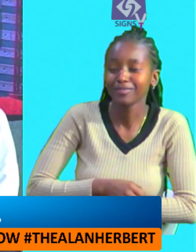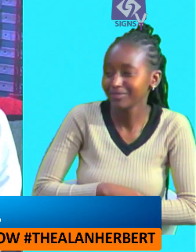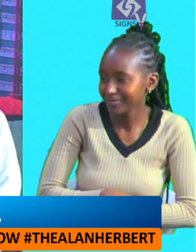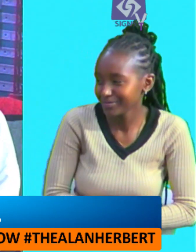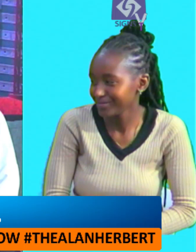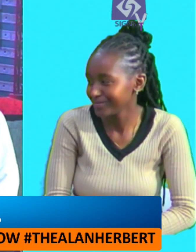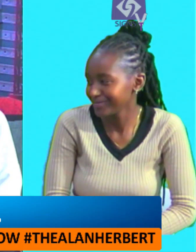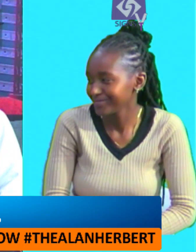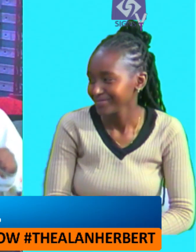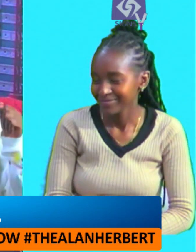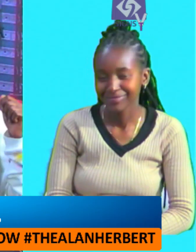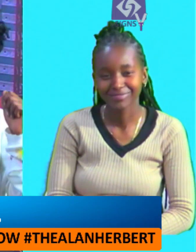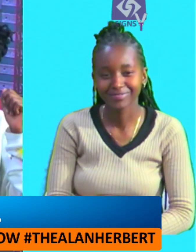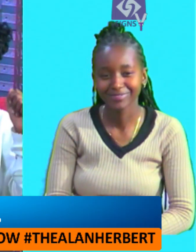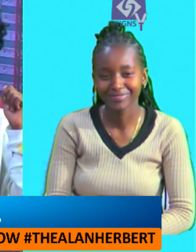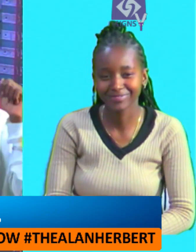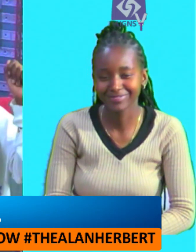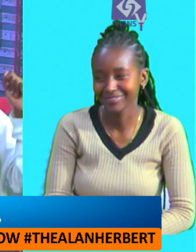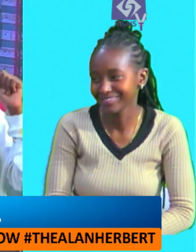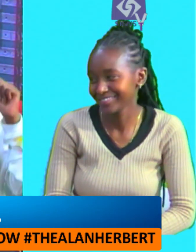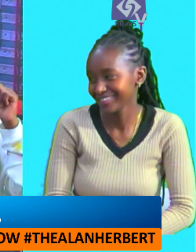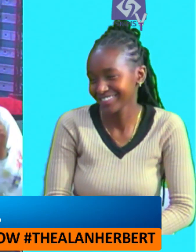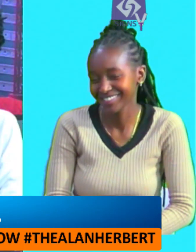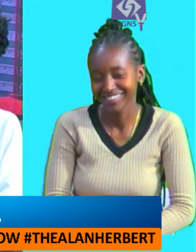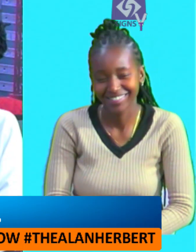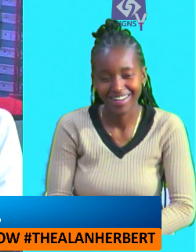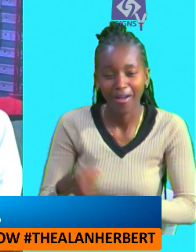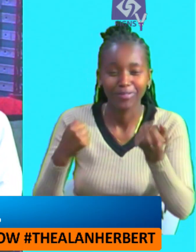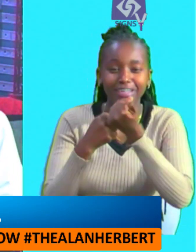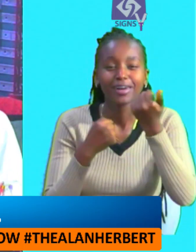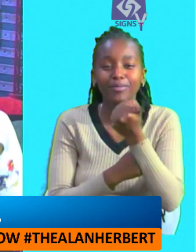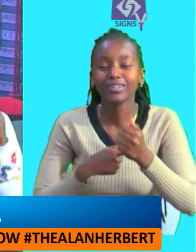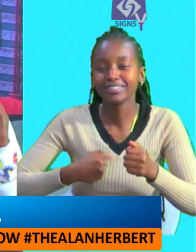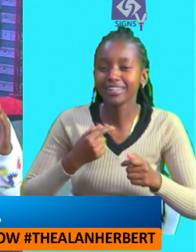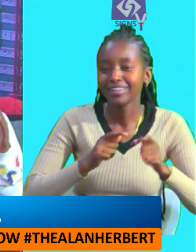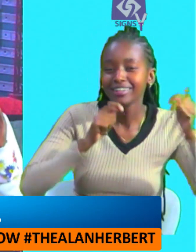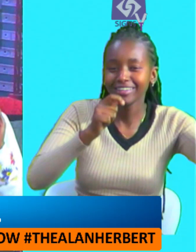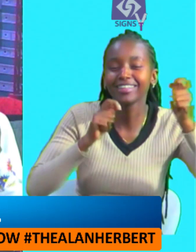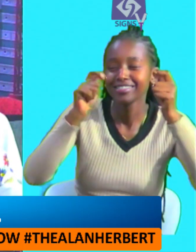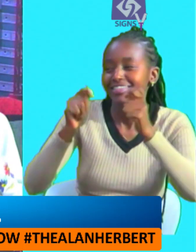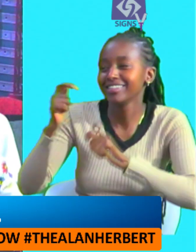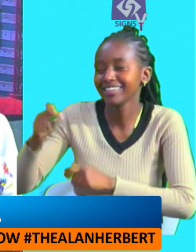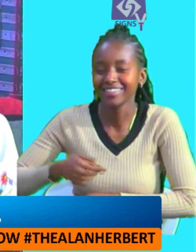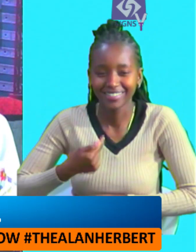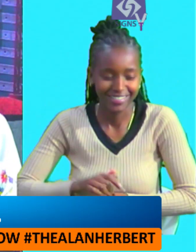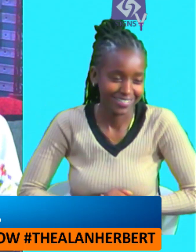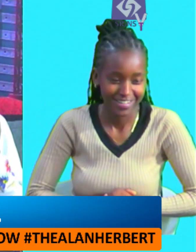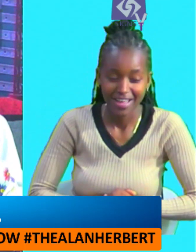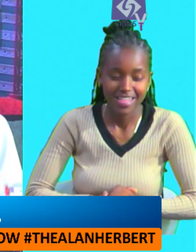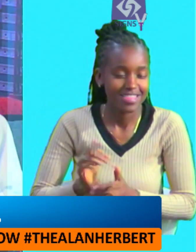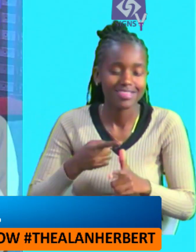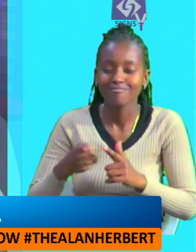nitasikia vibaya. I'll be broken. Yeah. Sasa like in the process or rather